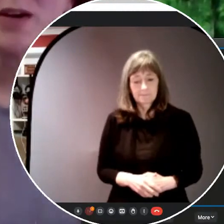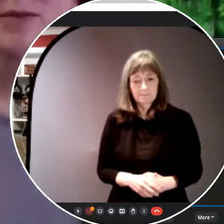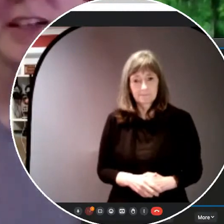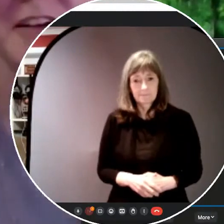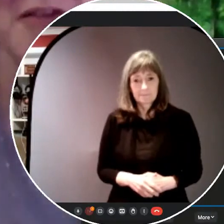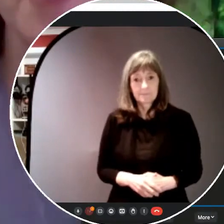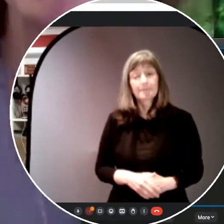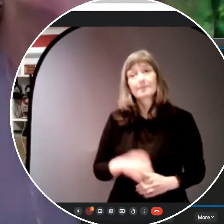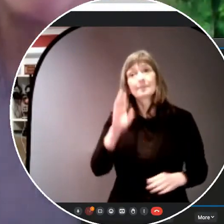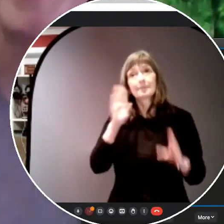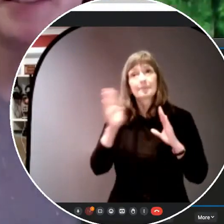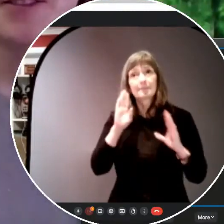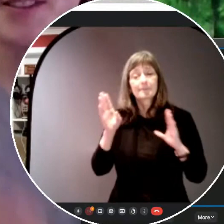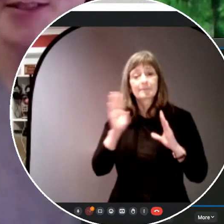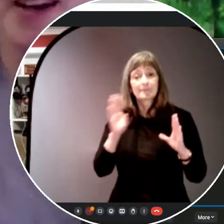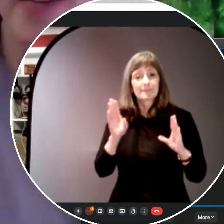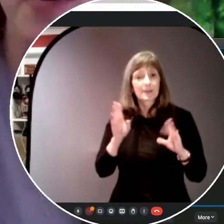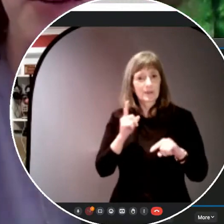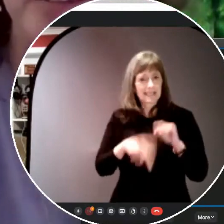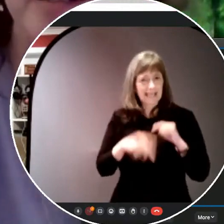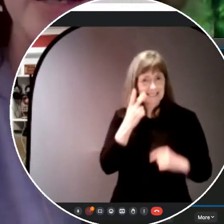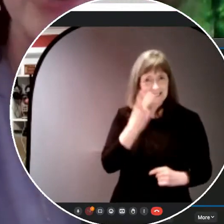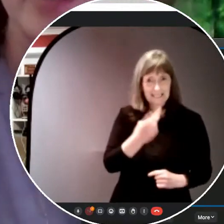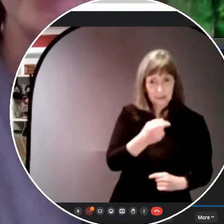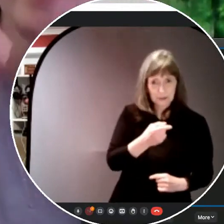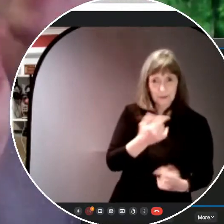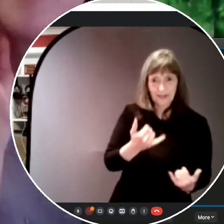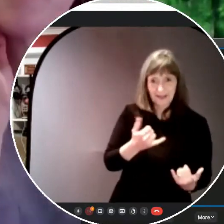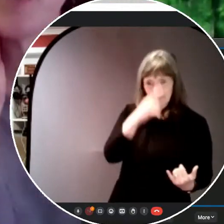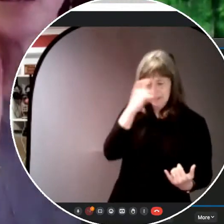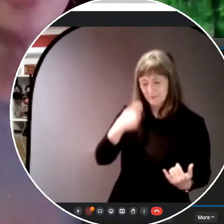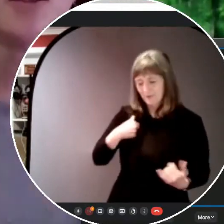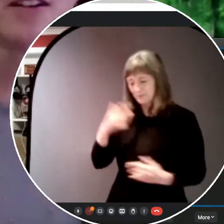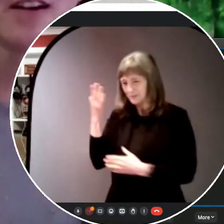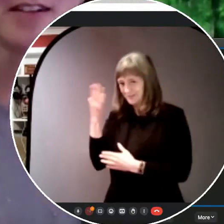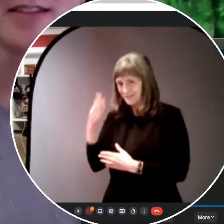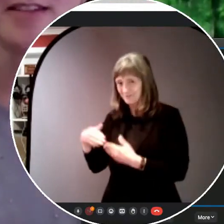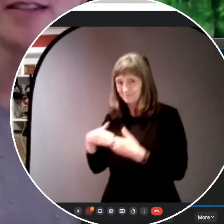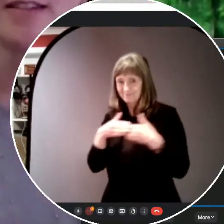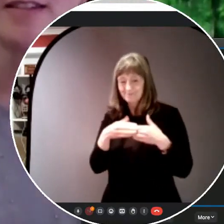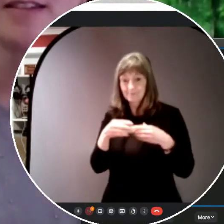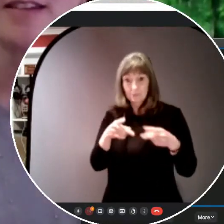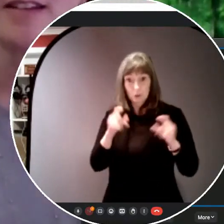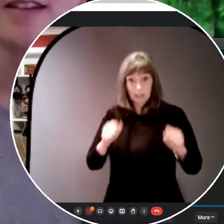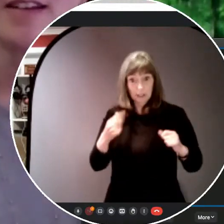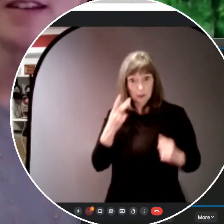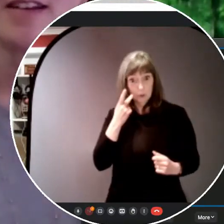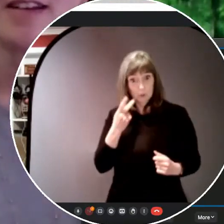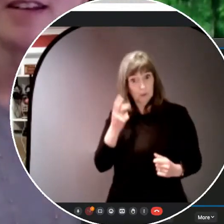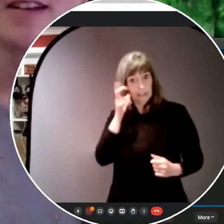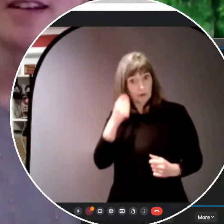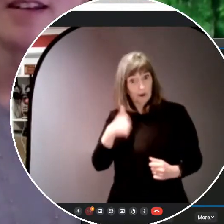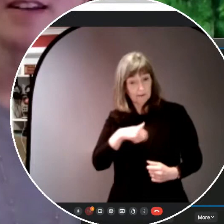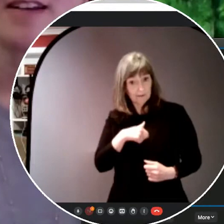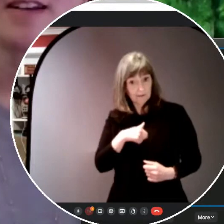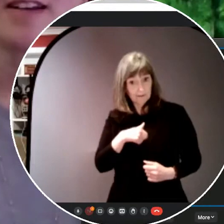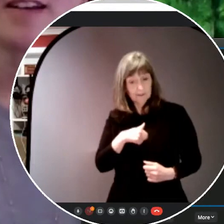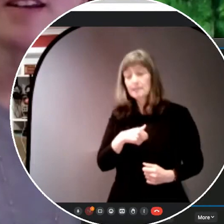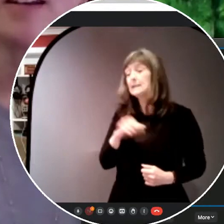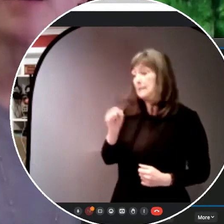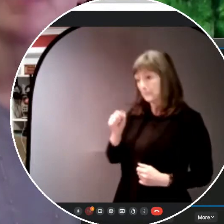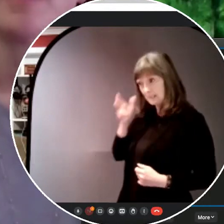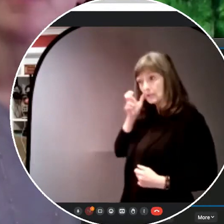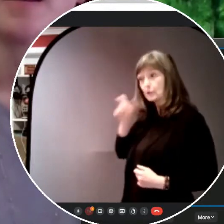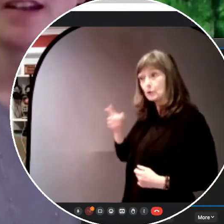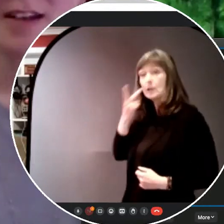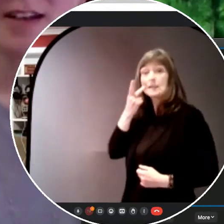Hello, everyone. We can no longer see you since we have our presentation, but can you hear us? We can hear you and we can